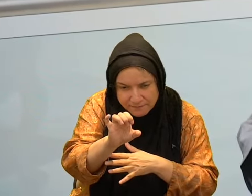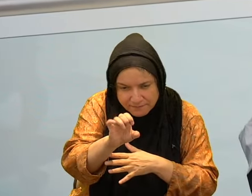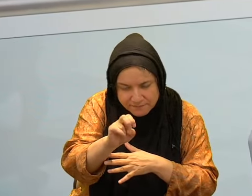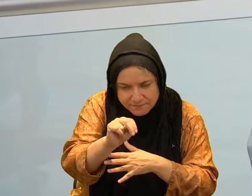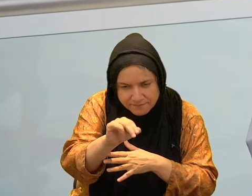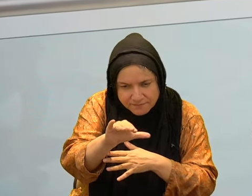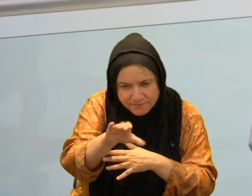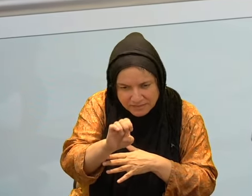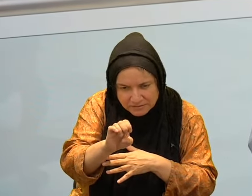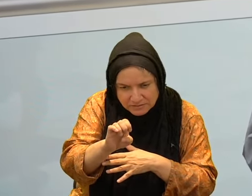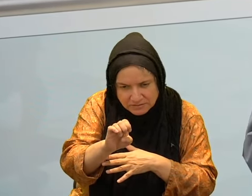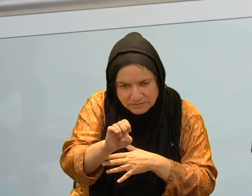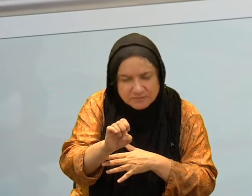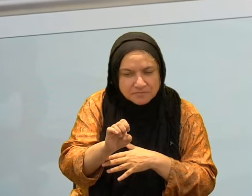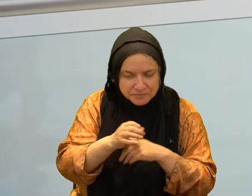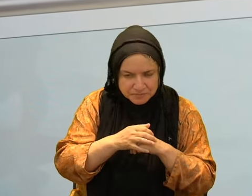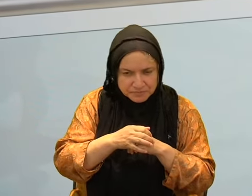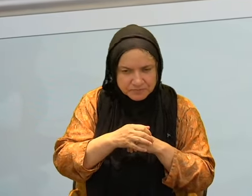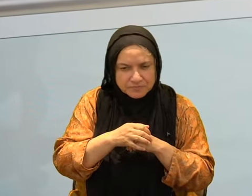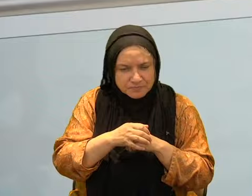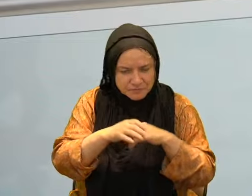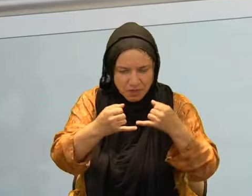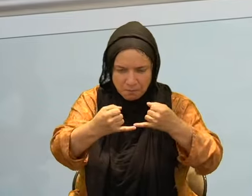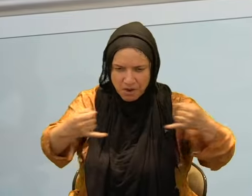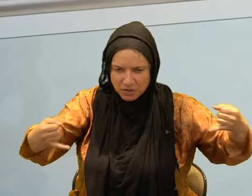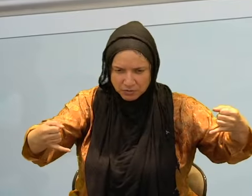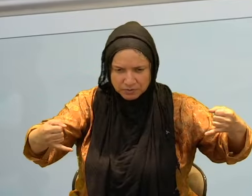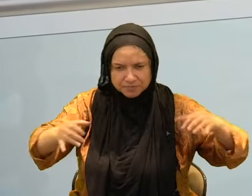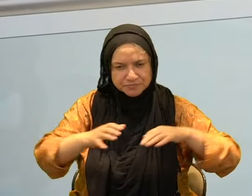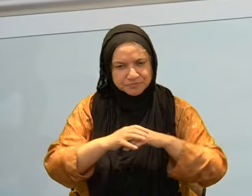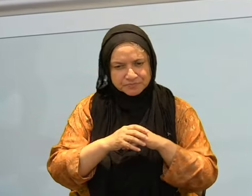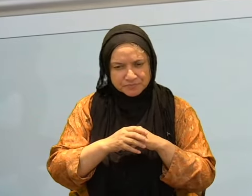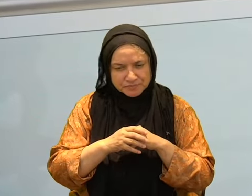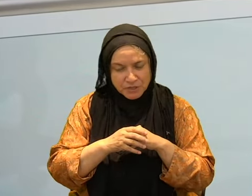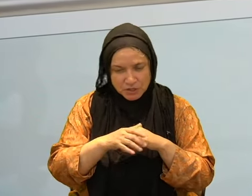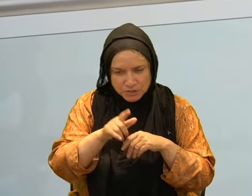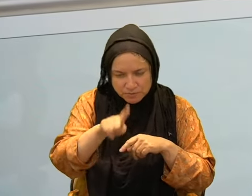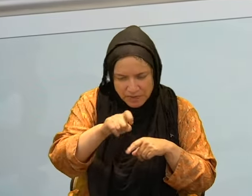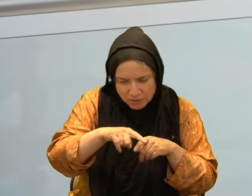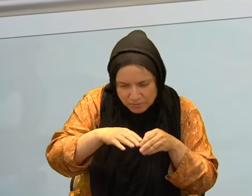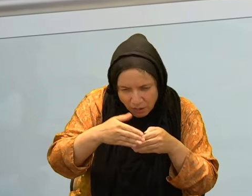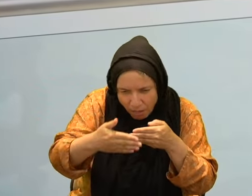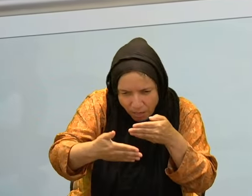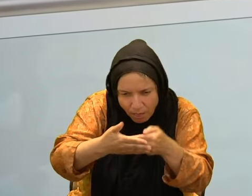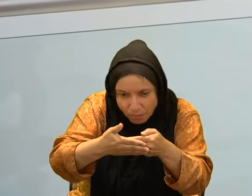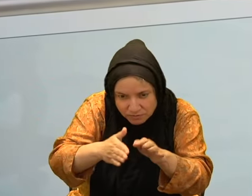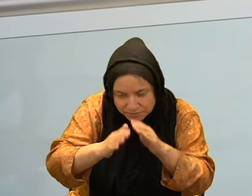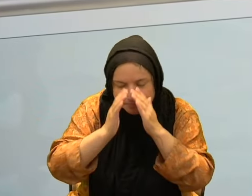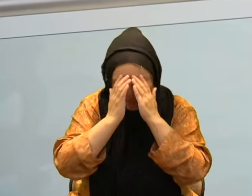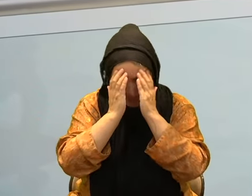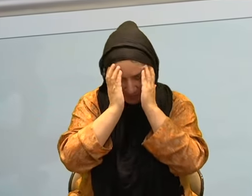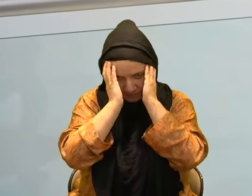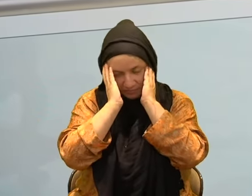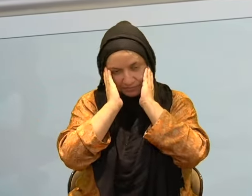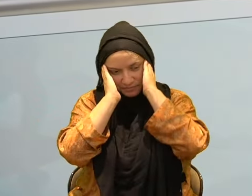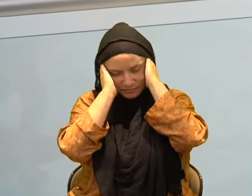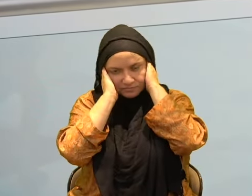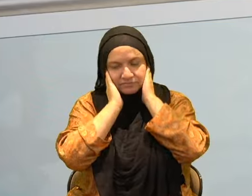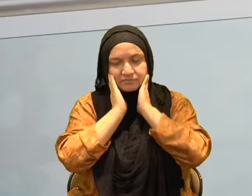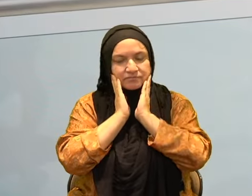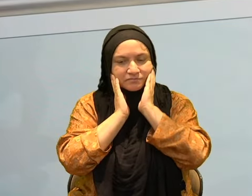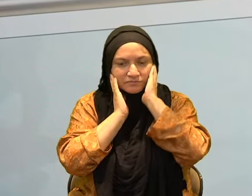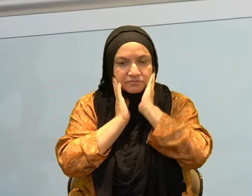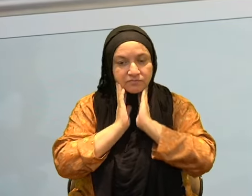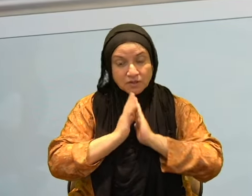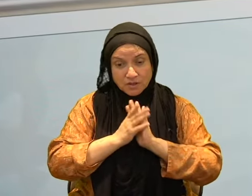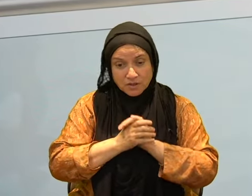the fence and now close, you know, deeper in. You're crossed the boundary, the sirens are going off. Your recognition is lost.